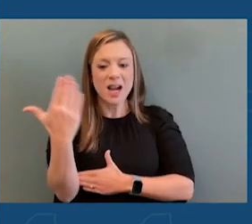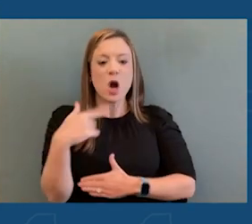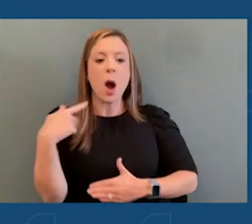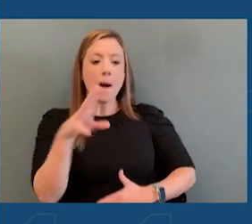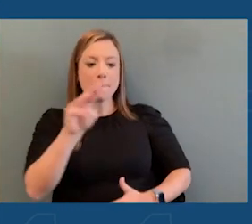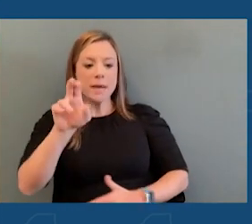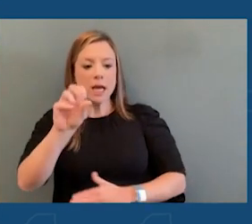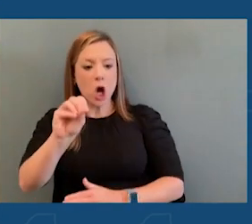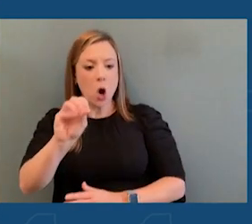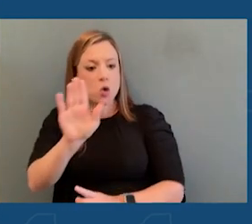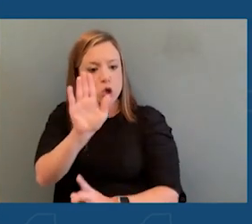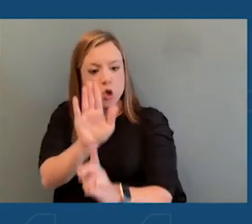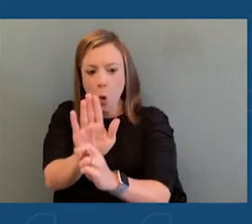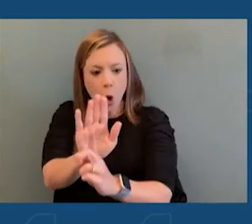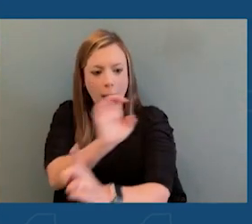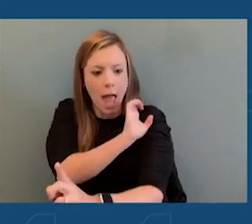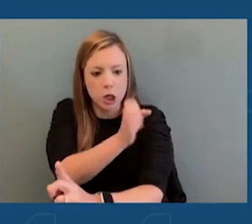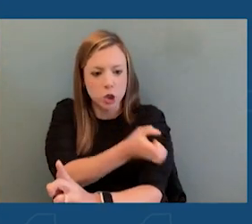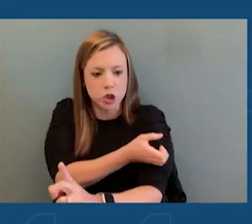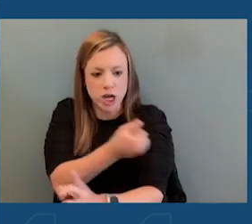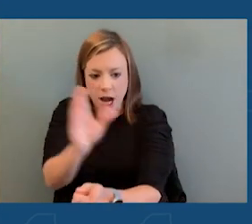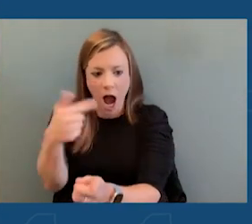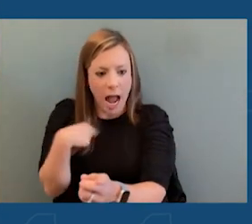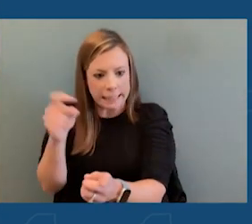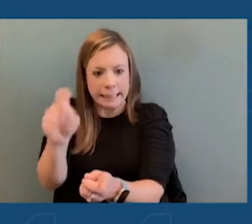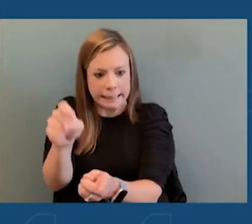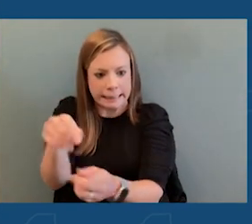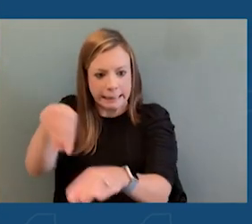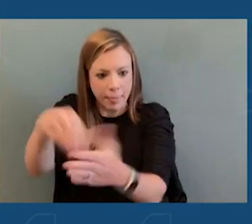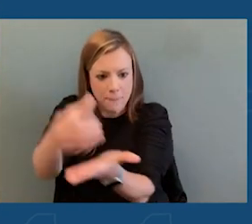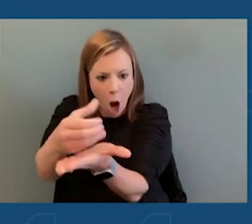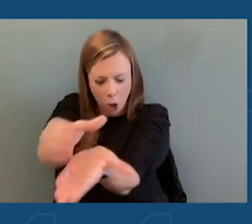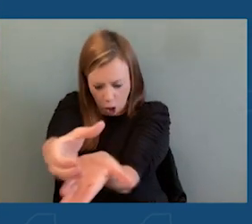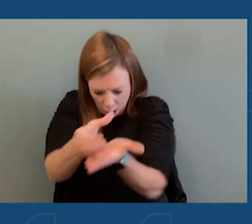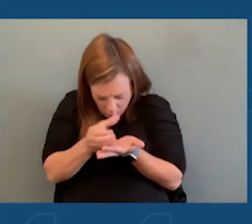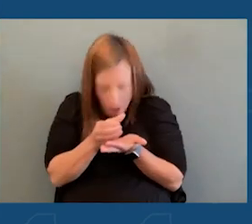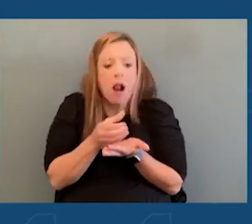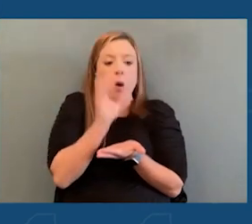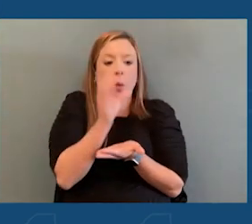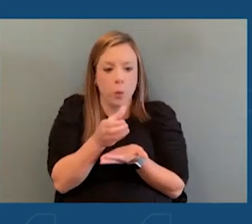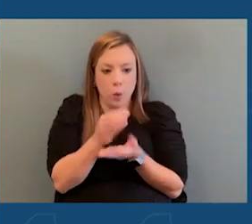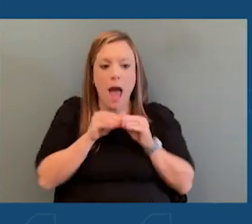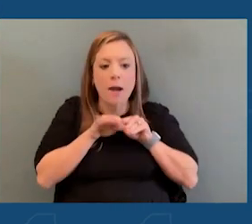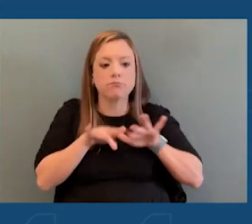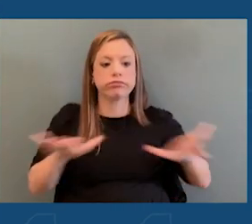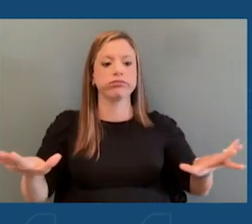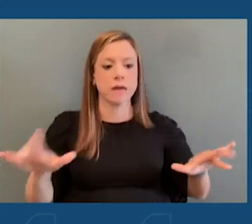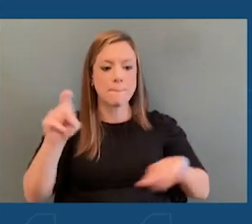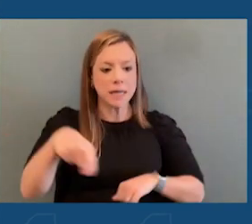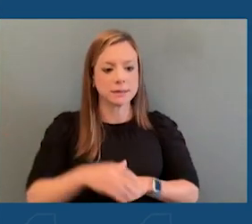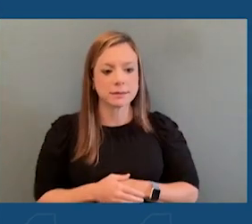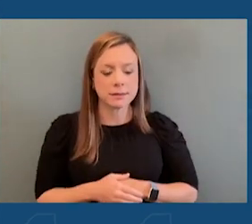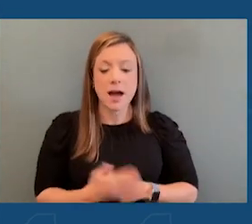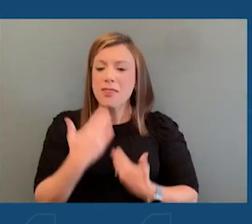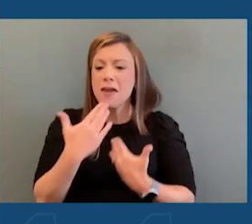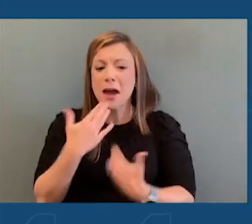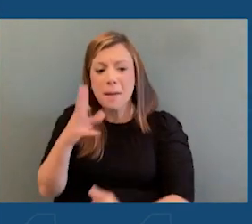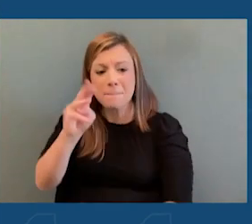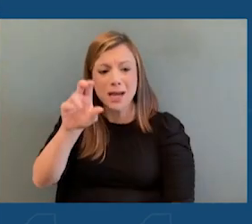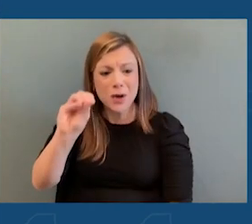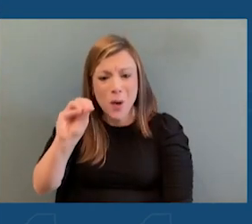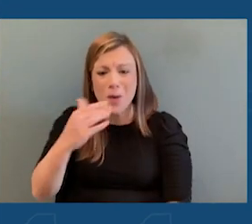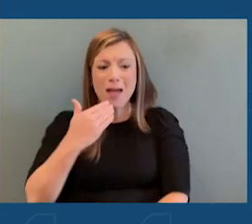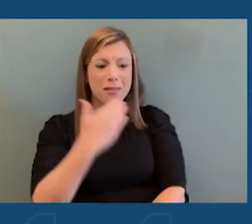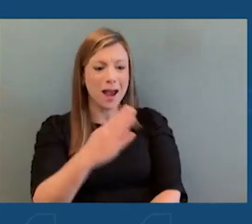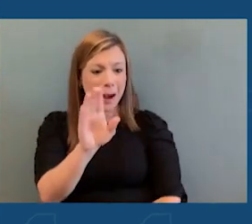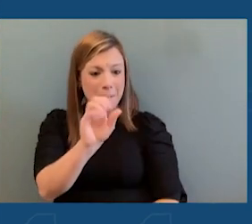and distribute it all across the city. But today I want to take the time to thank Mino and thank Bob, who's here. We